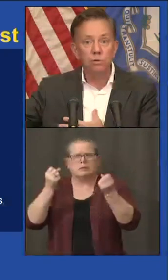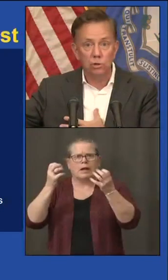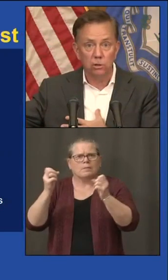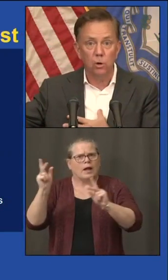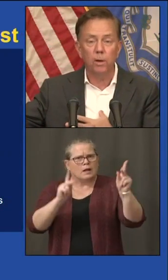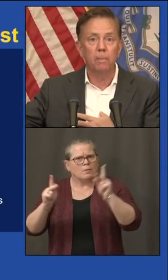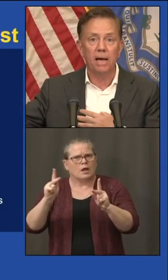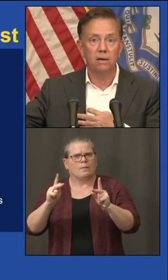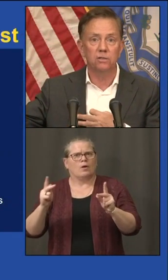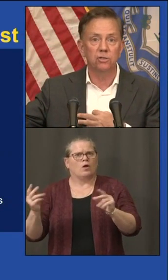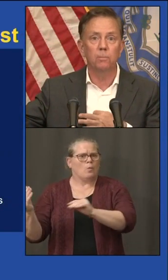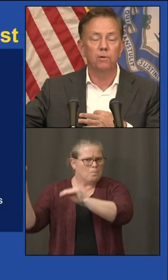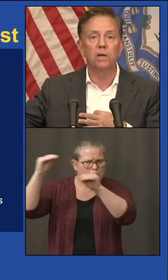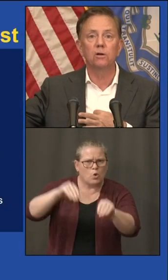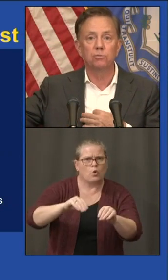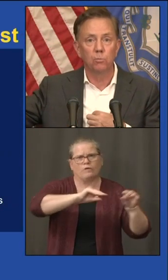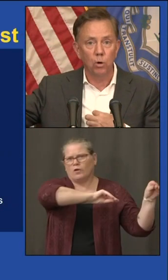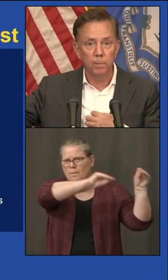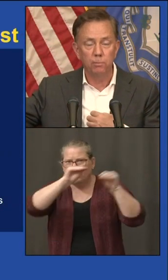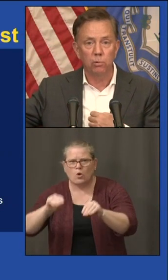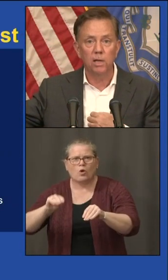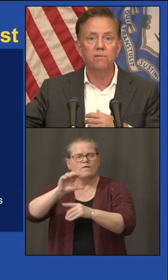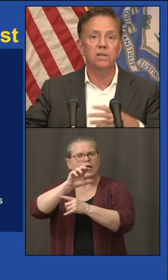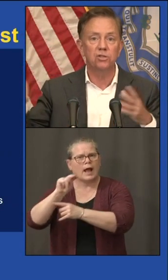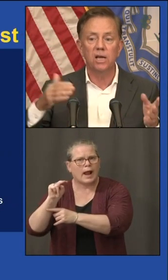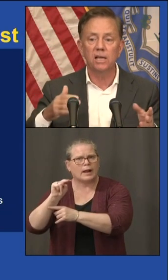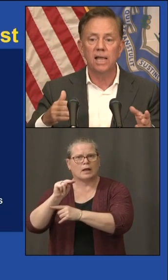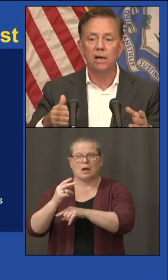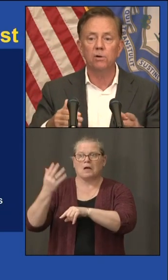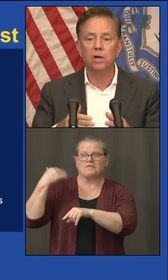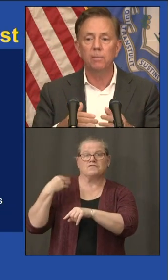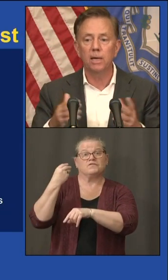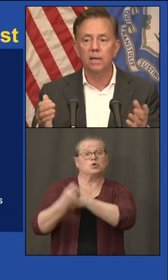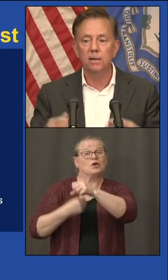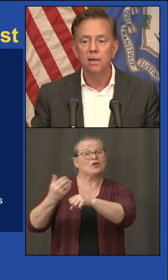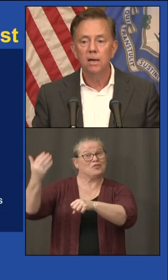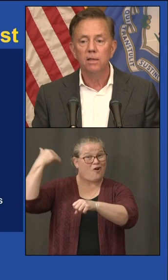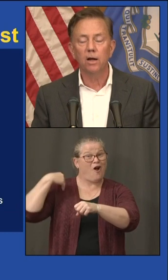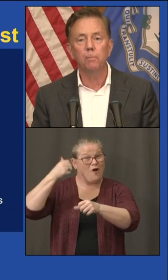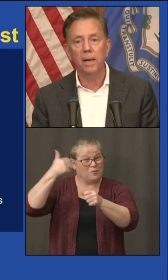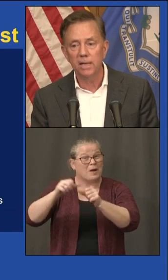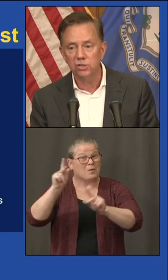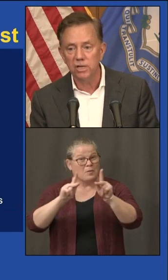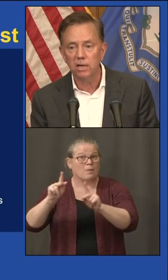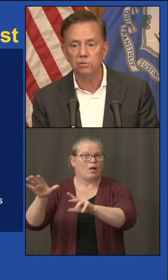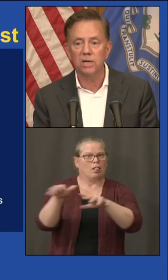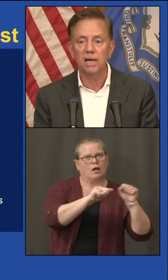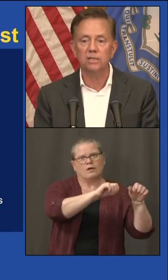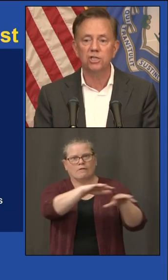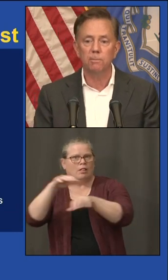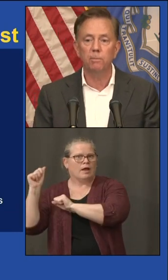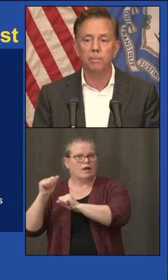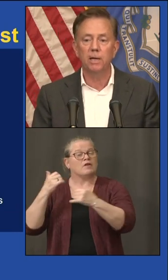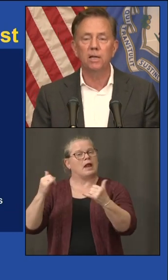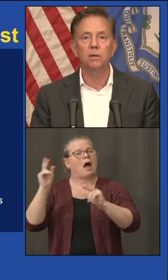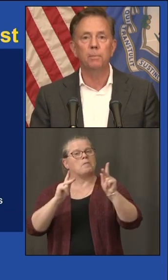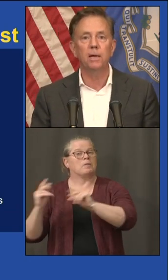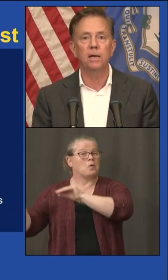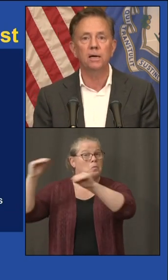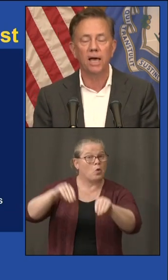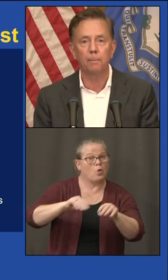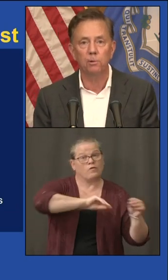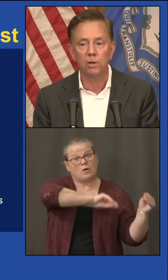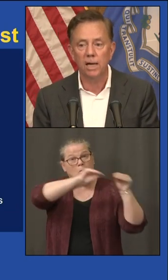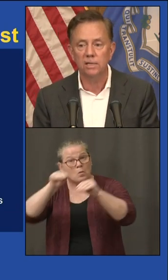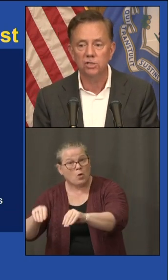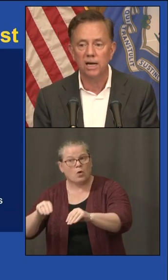net loser going back a number of years where more people were leaving the state. Now they're coming in. They are paying sales tax. Some of them are beginning to pay